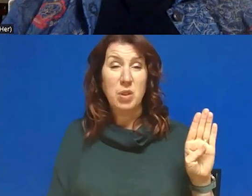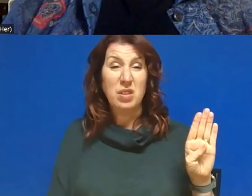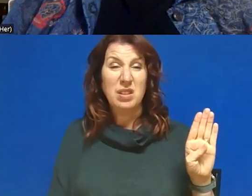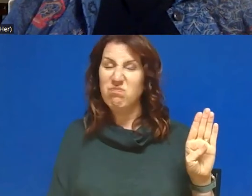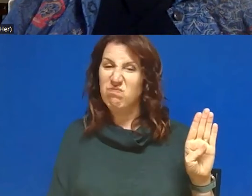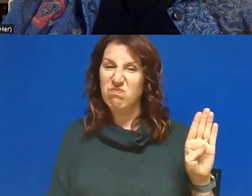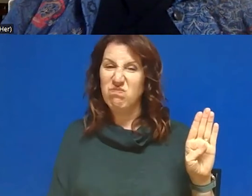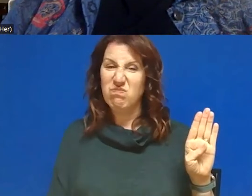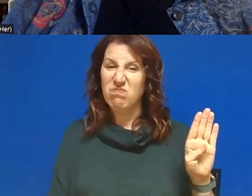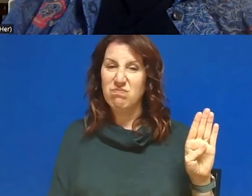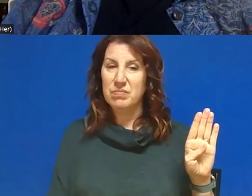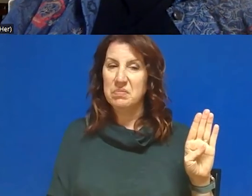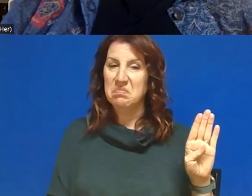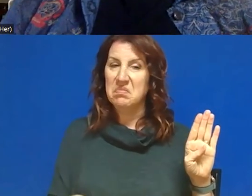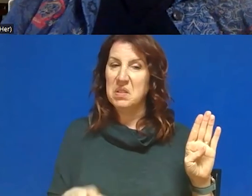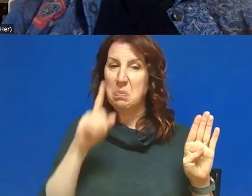duress.